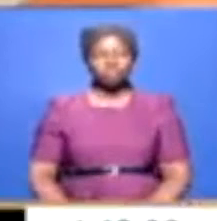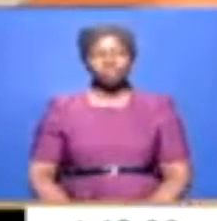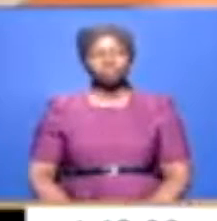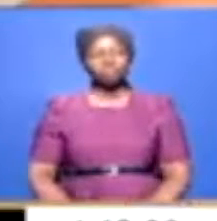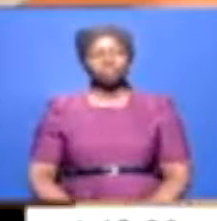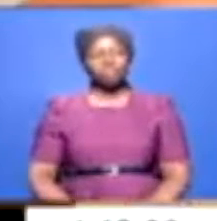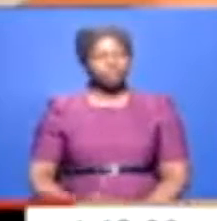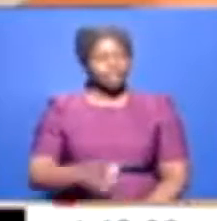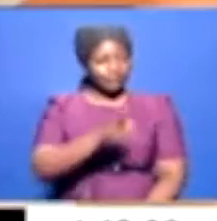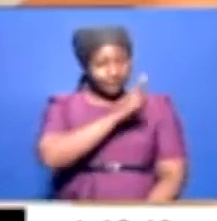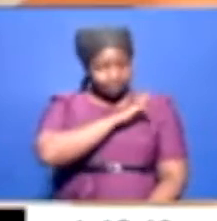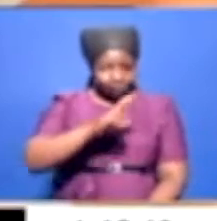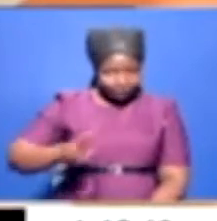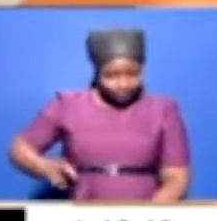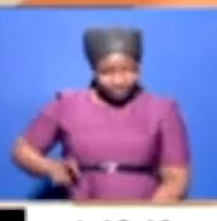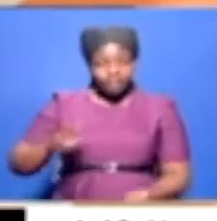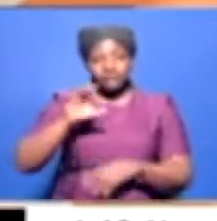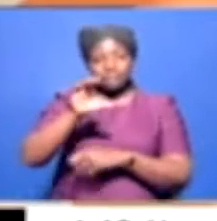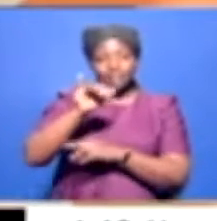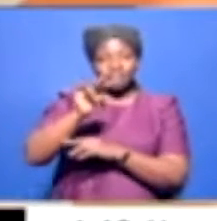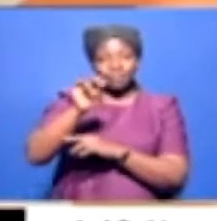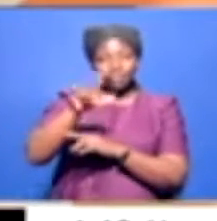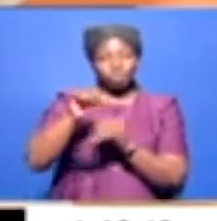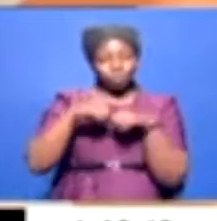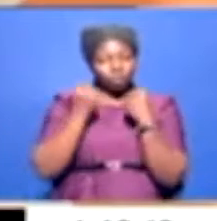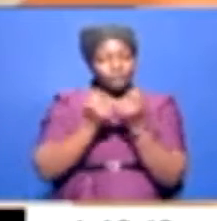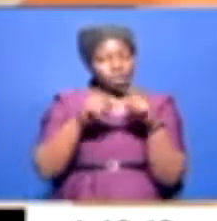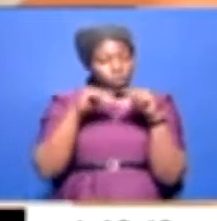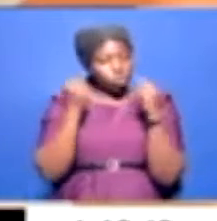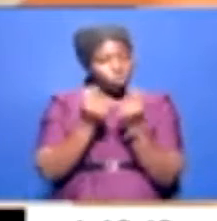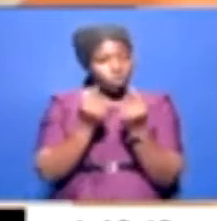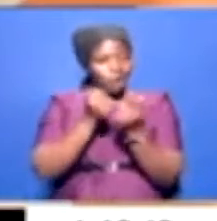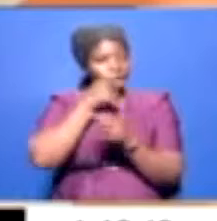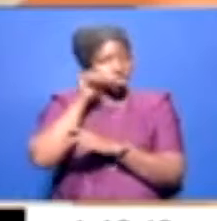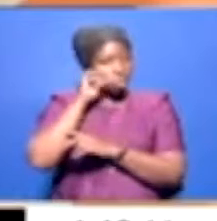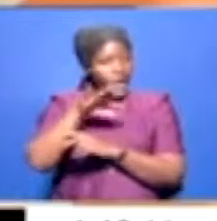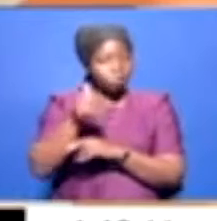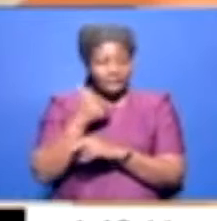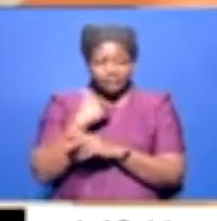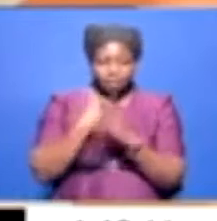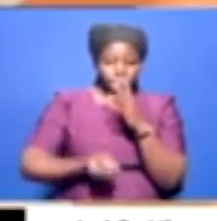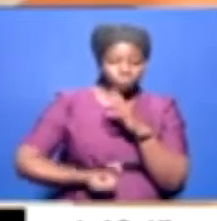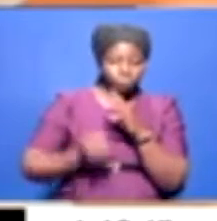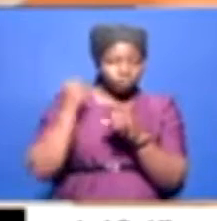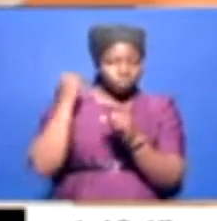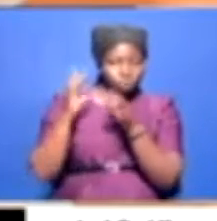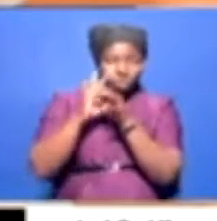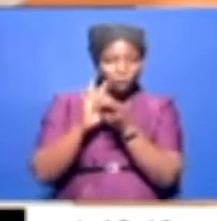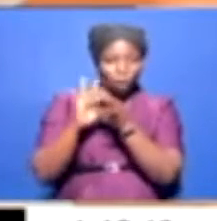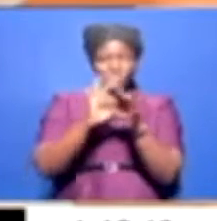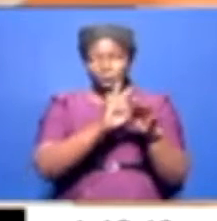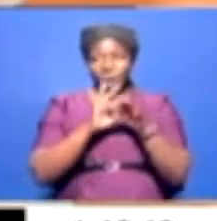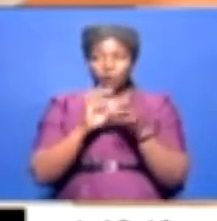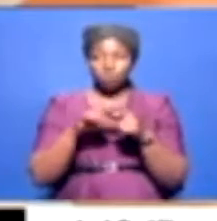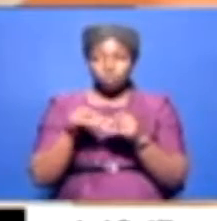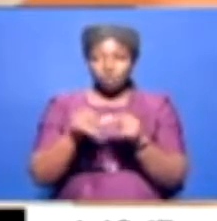Religious and civil society groups in Isiolo County have formed a joint command center to coordinate response to election-related conflict.